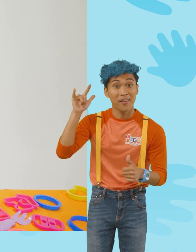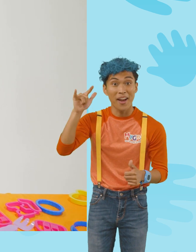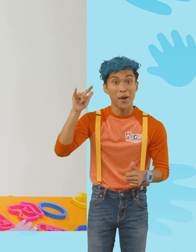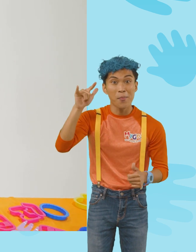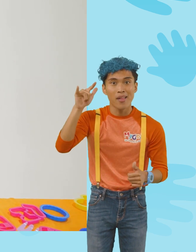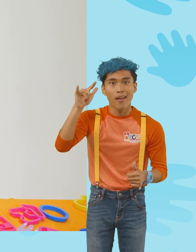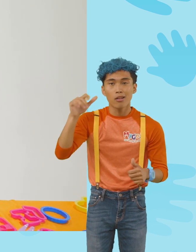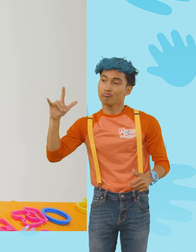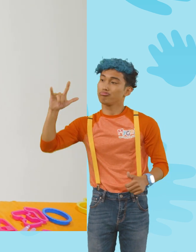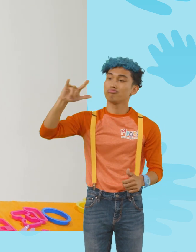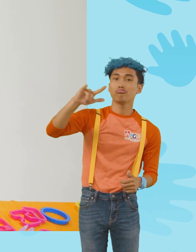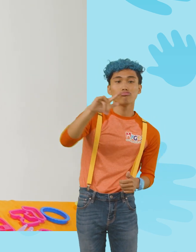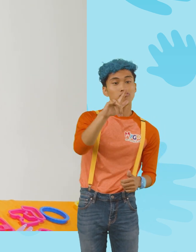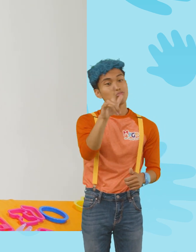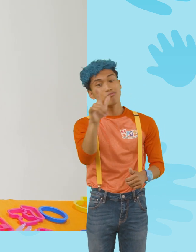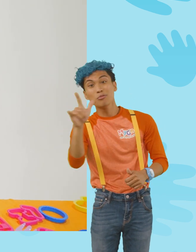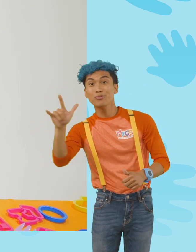airplane?